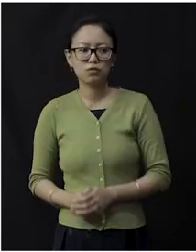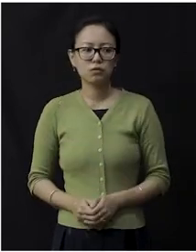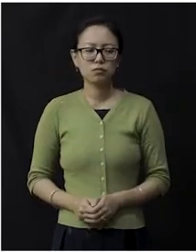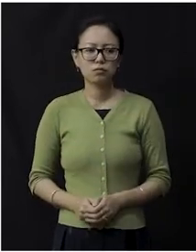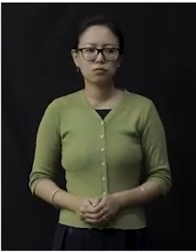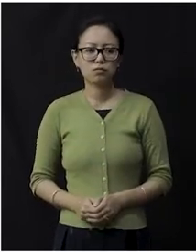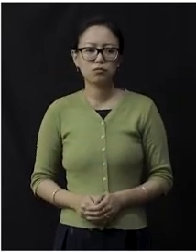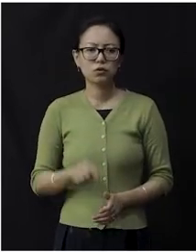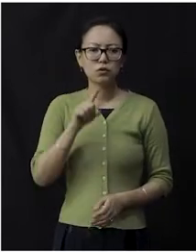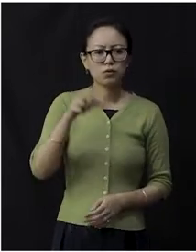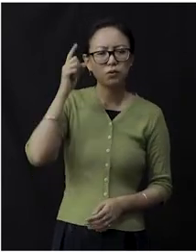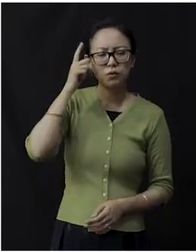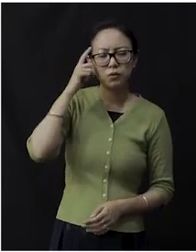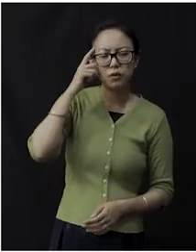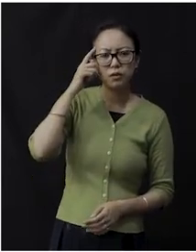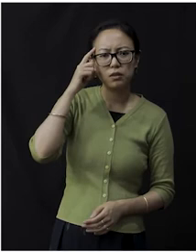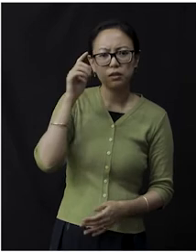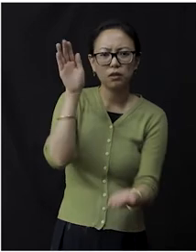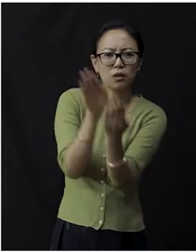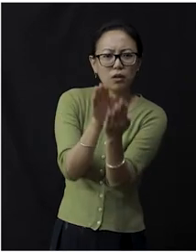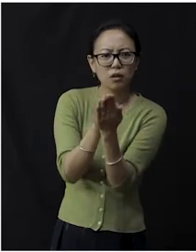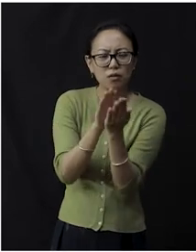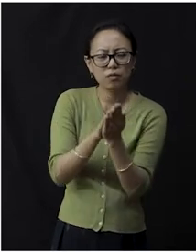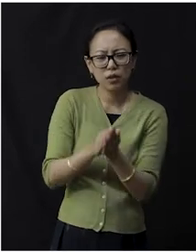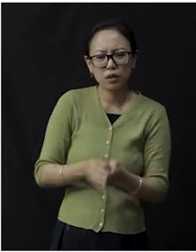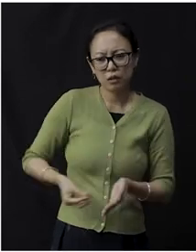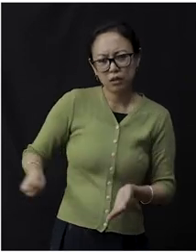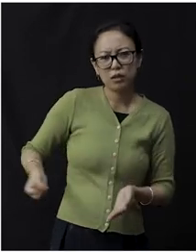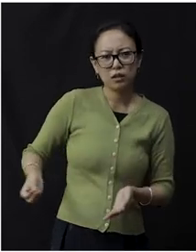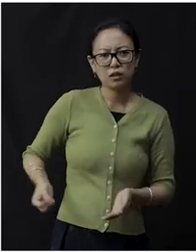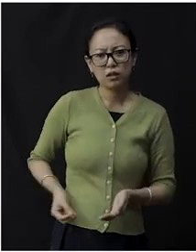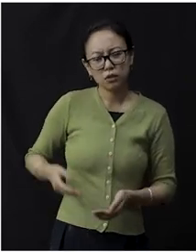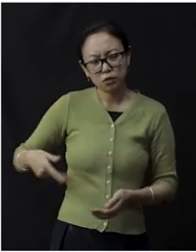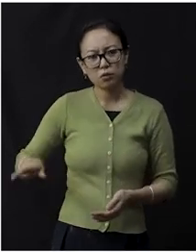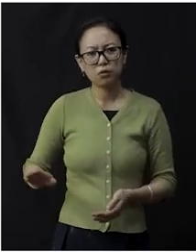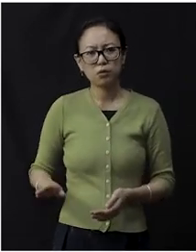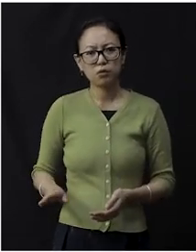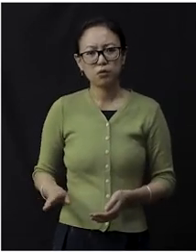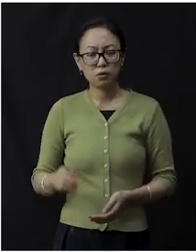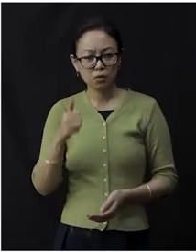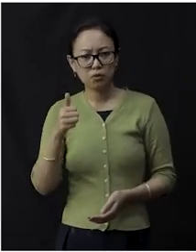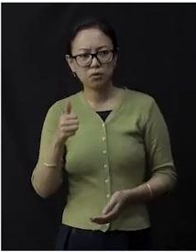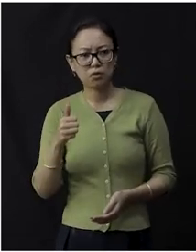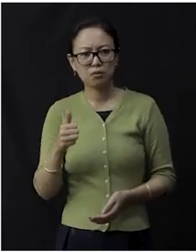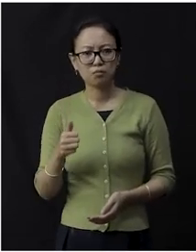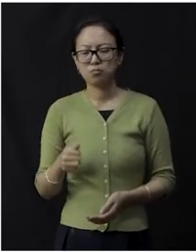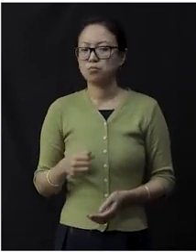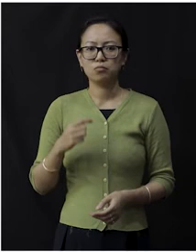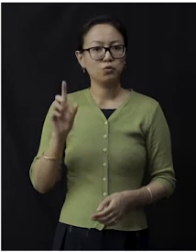near the crocodile? I don't think so. If I was the baby elephant, I would never ever